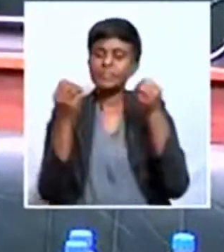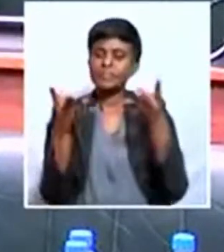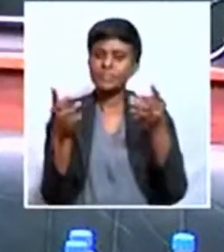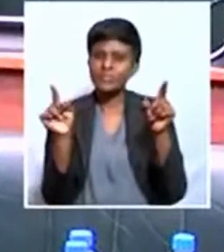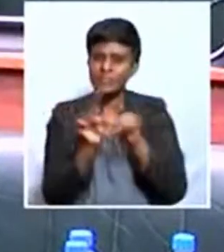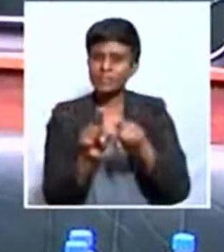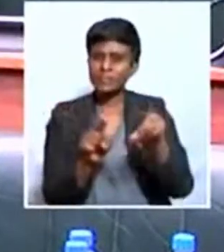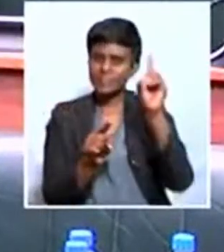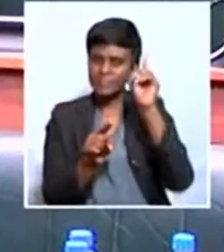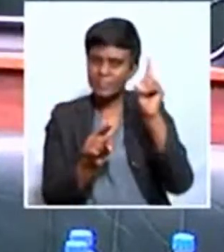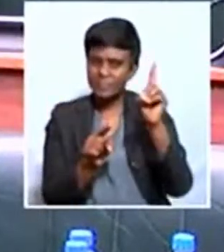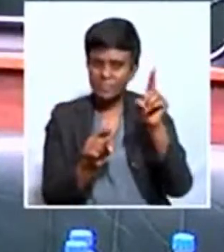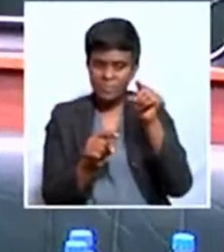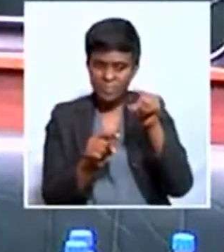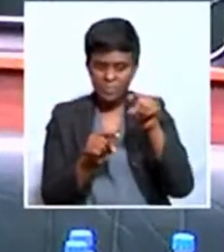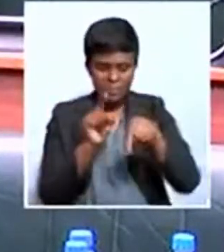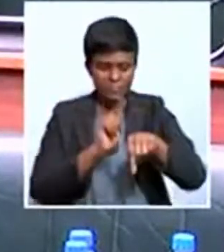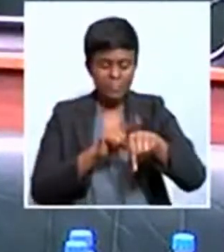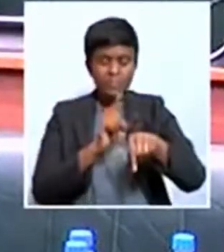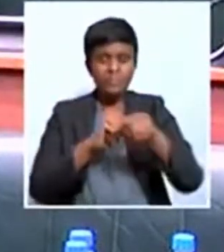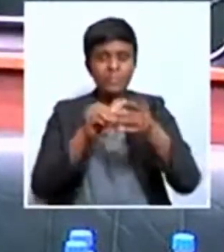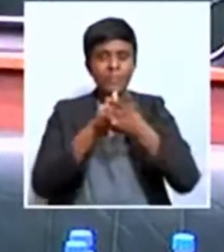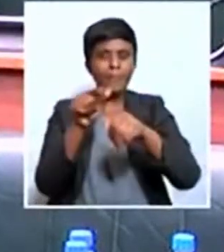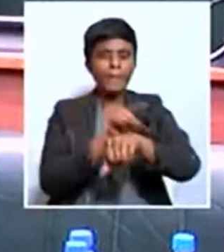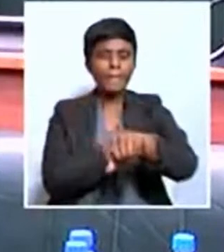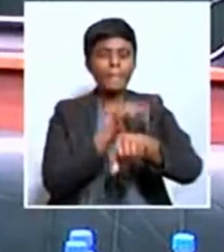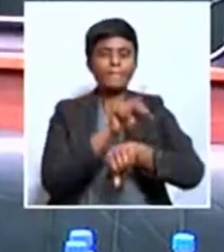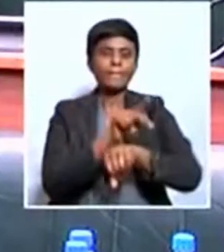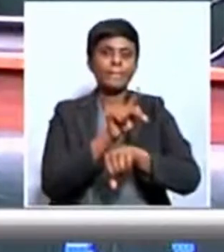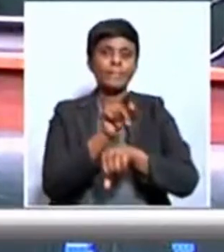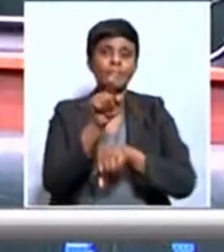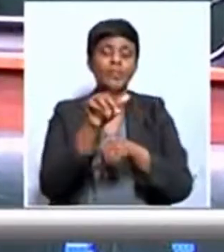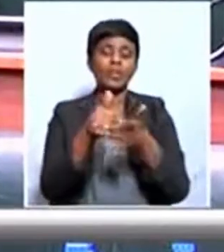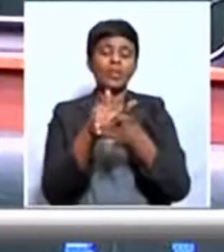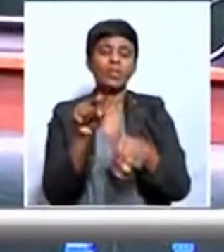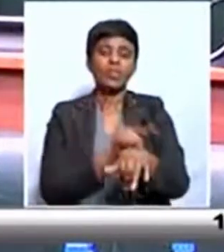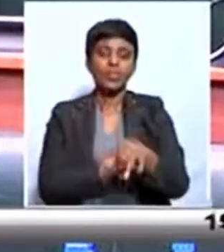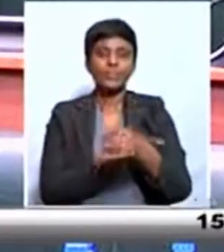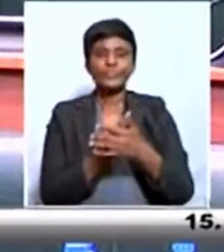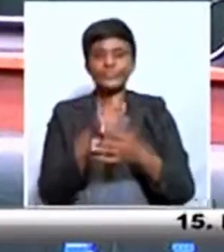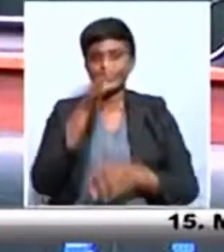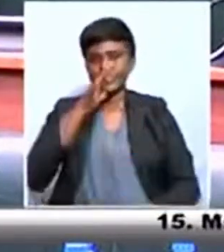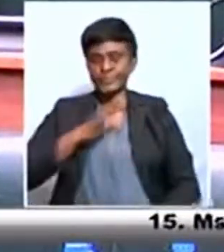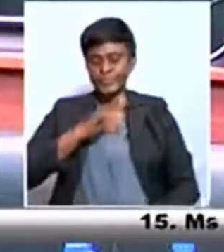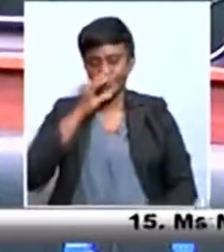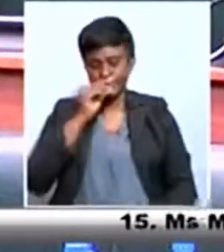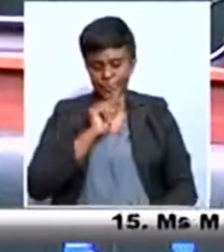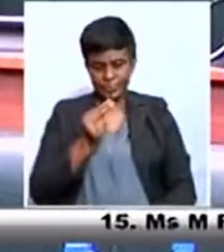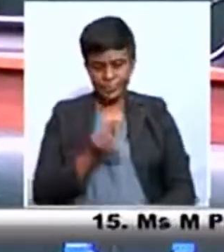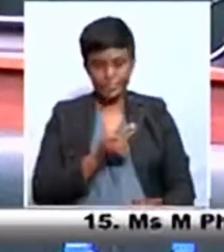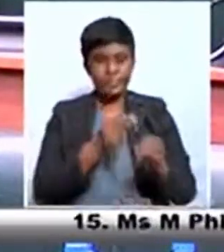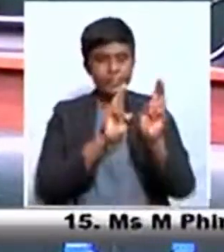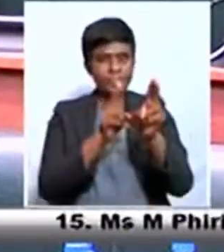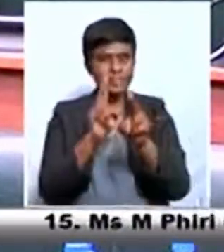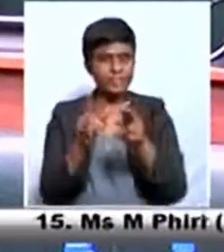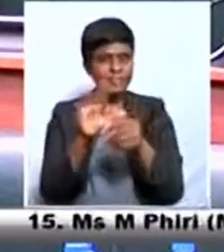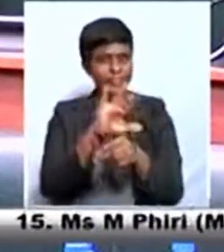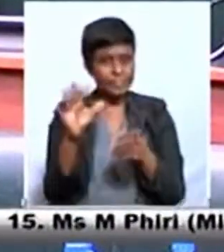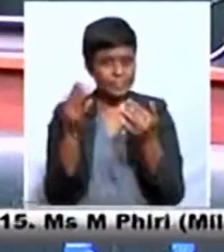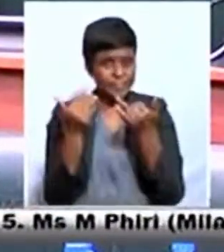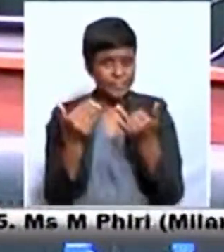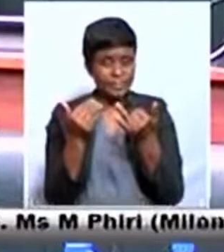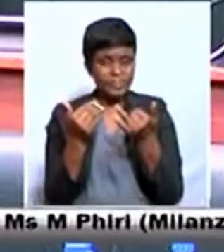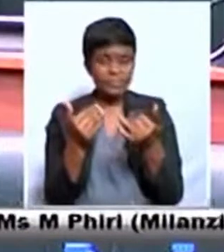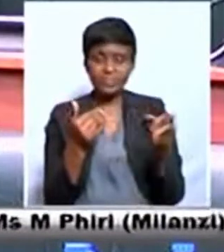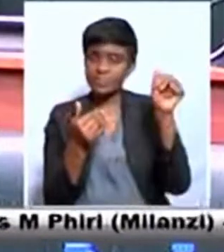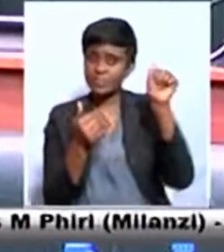D, what the time frame for the project is? Madam Speaker, our response is as follows.